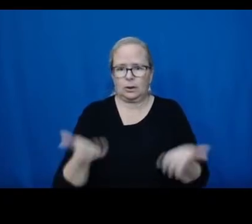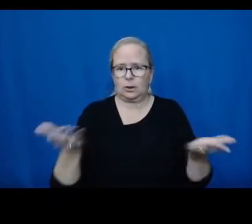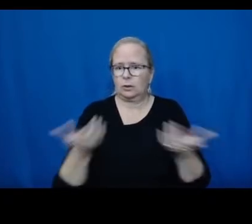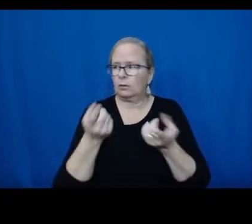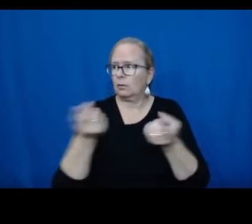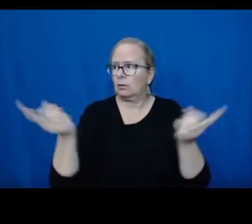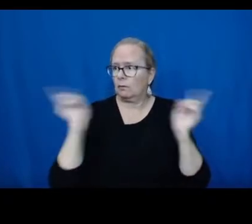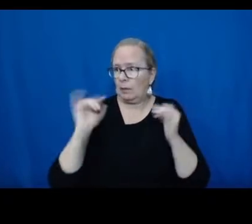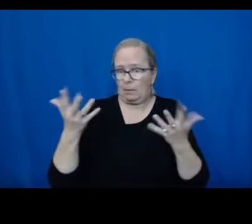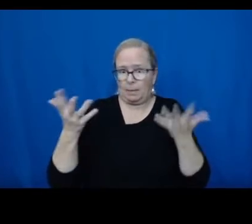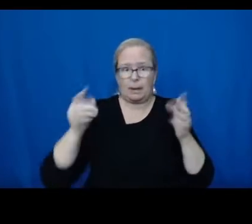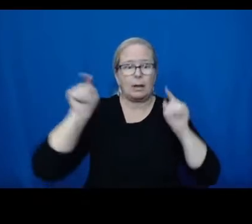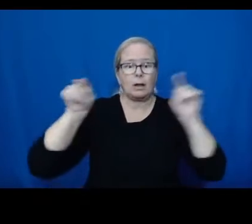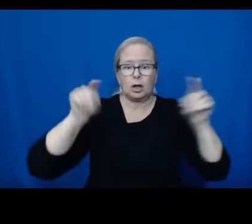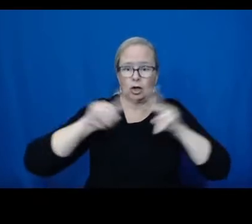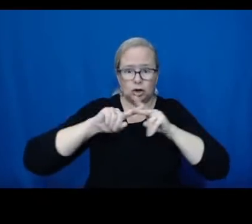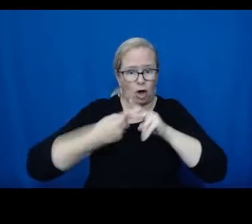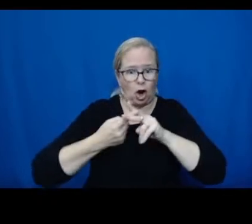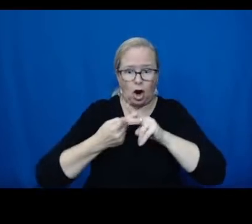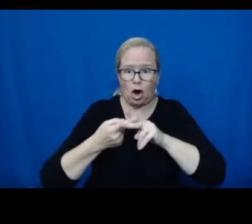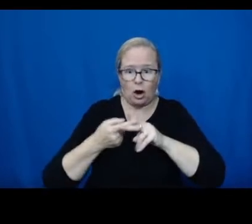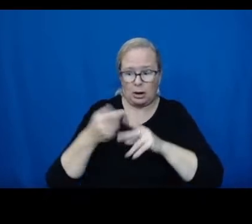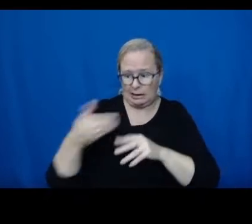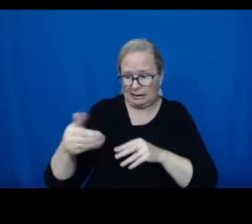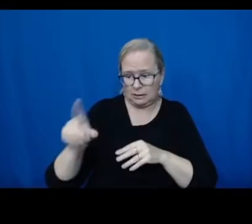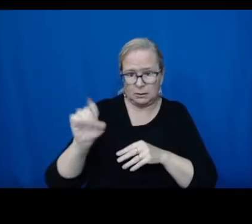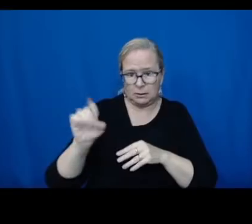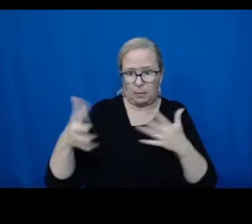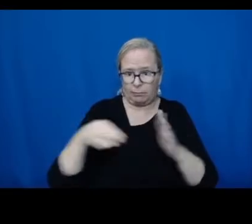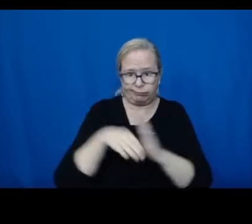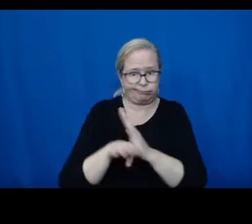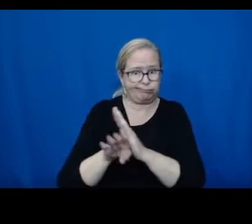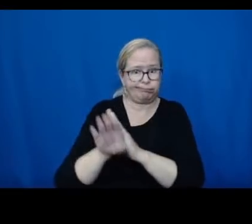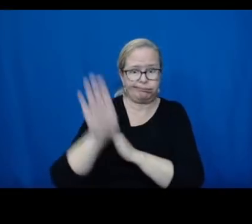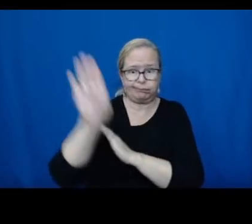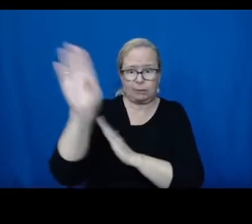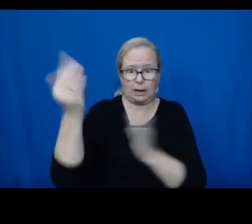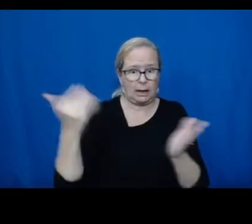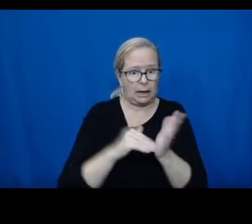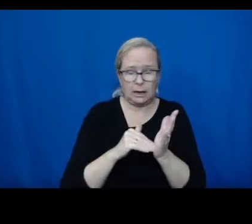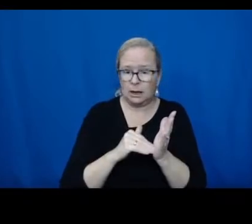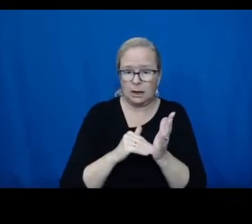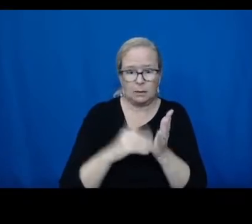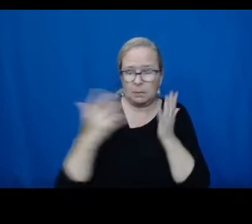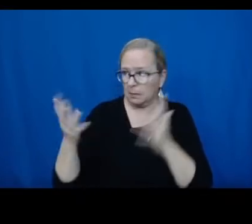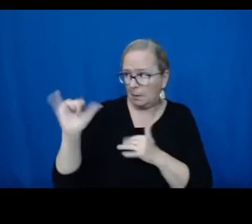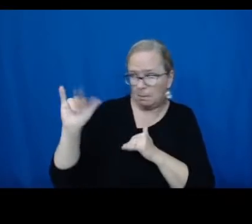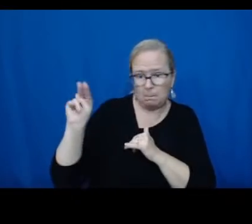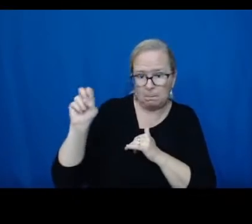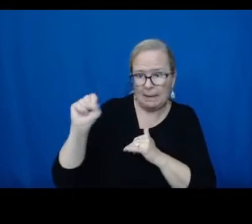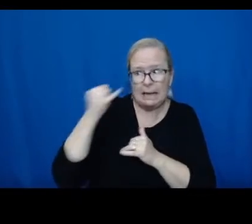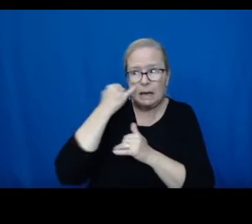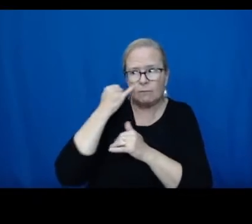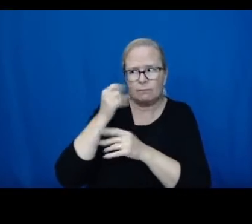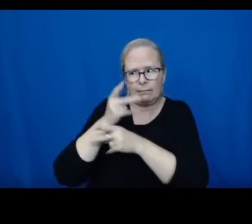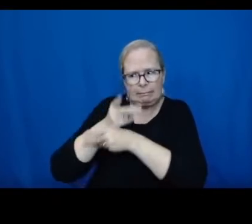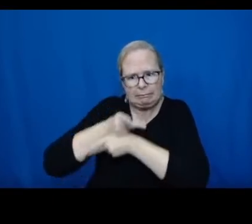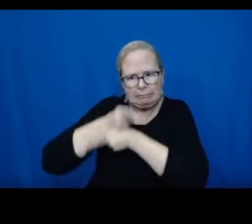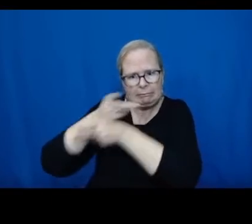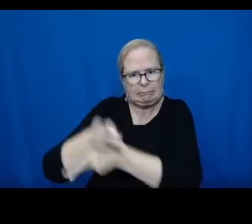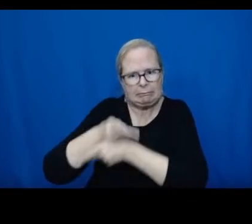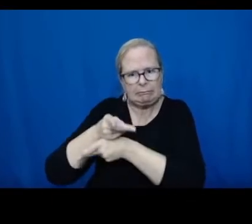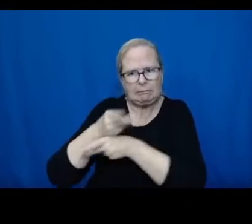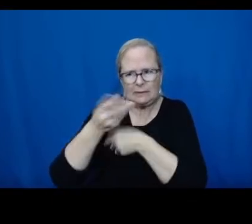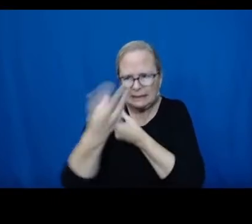that this belongs to each person, regardless of policy, I think we'll miss a golden opportunity there as well. And so